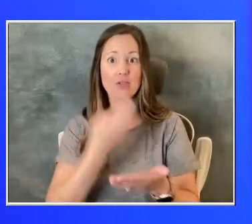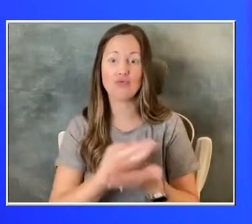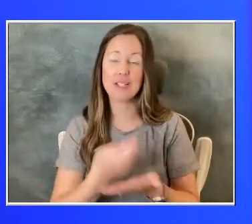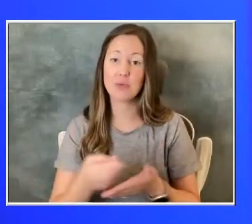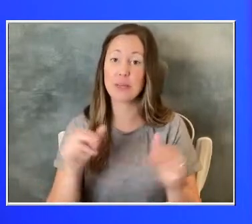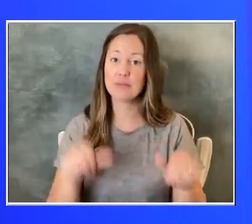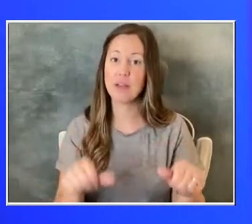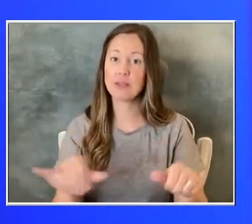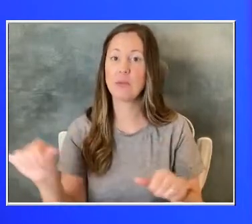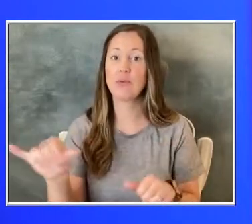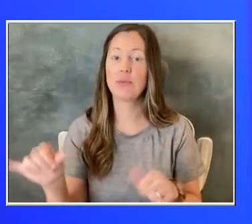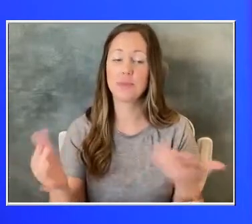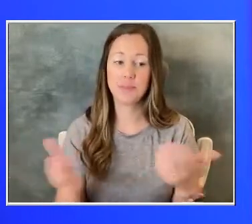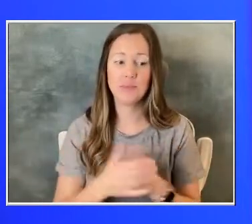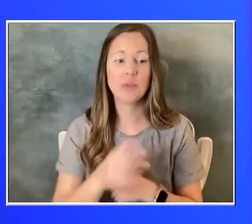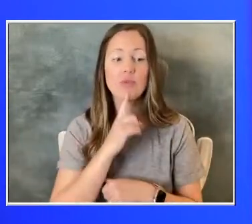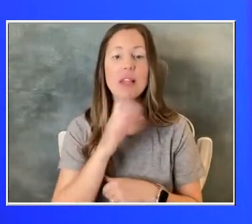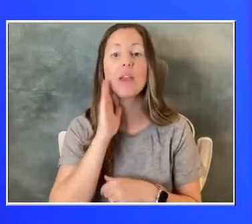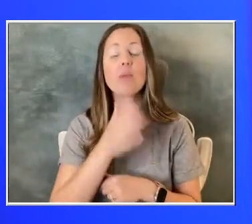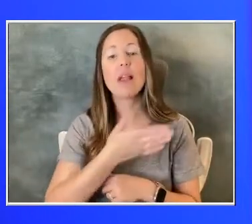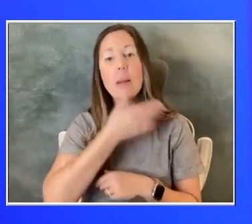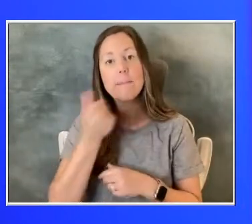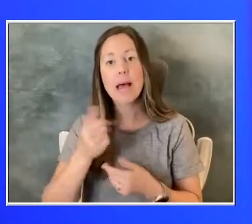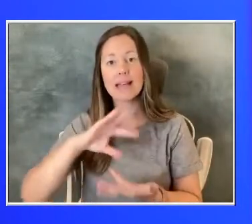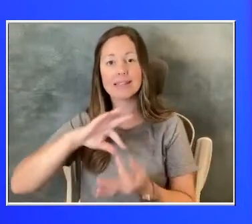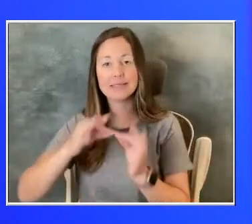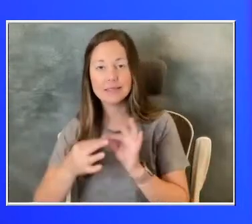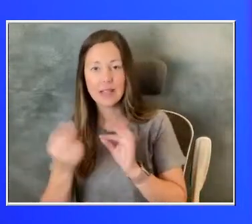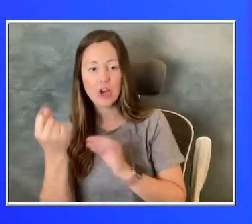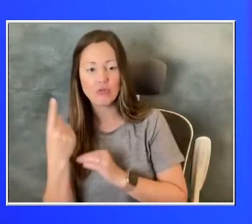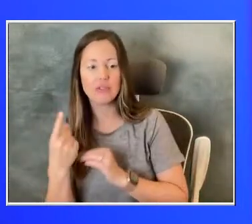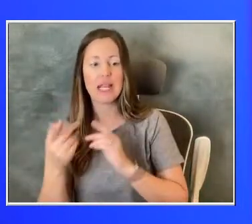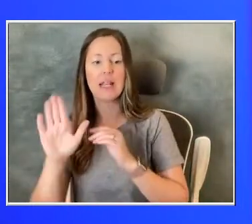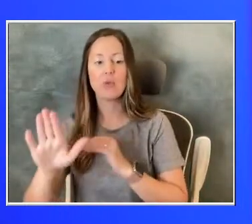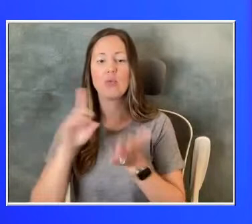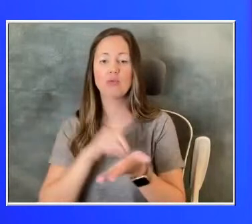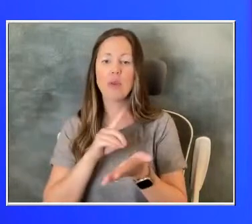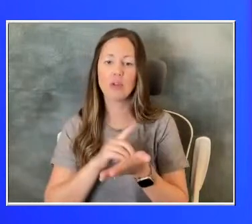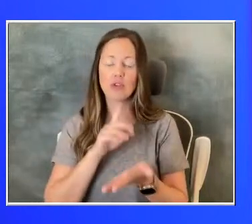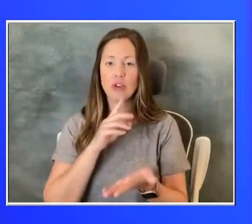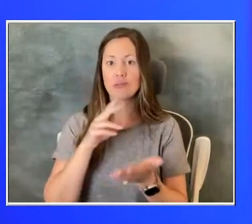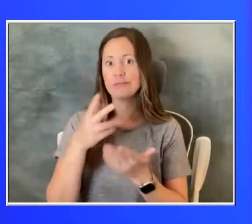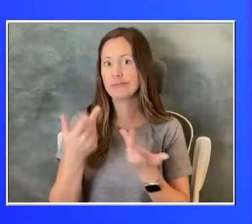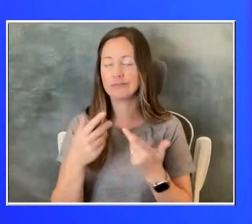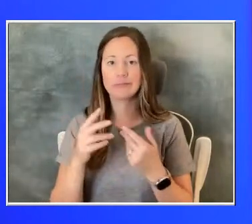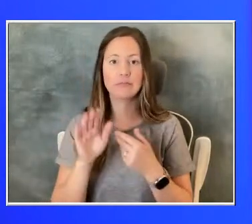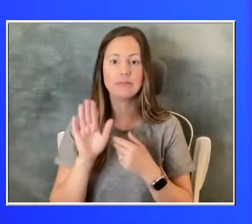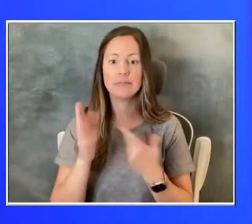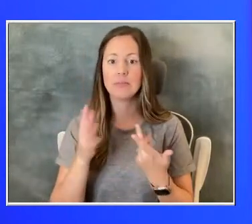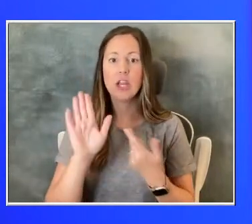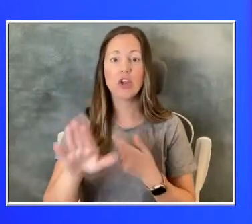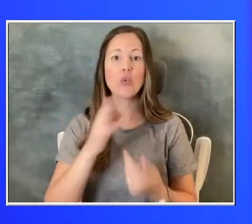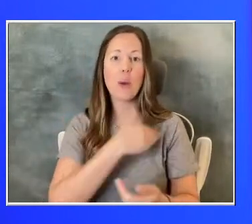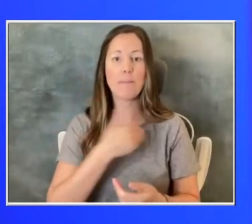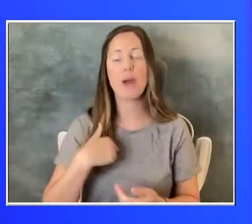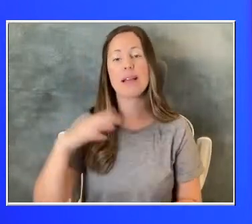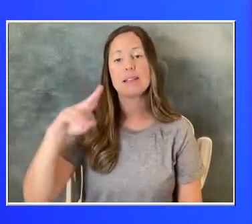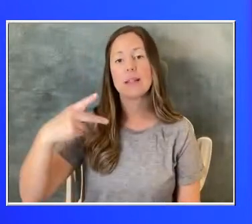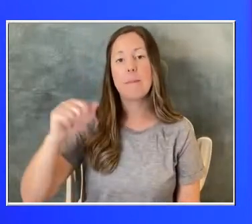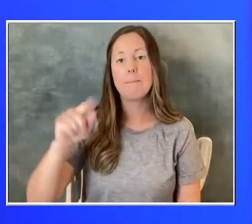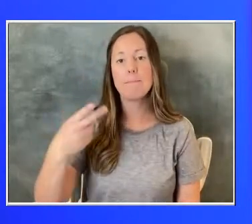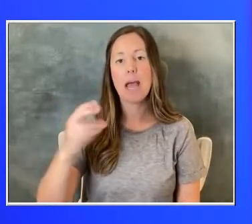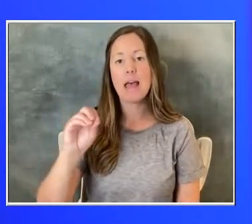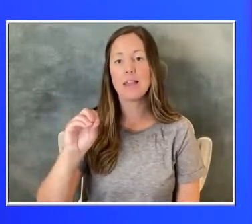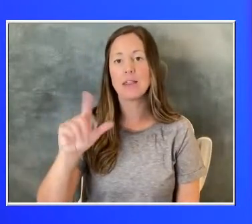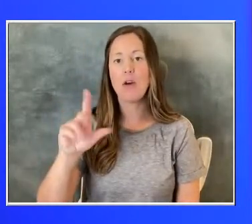going to get the best interpretation by your radiologist. You're going to get the correct diagnosis by your breast pathologist, the most